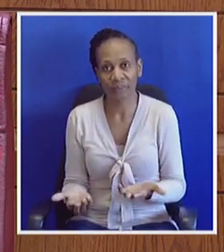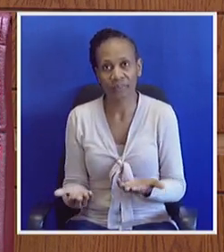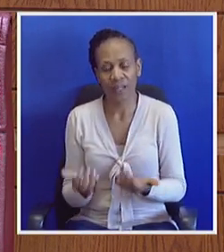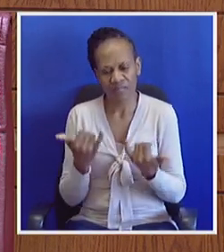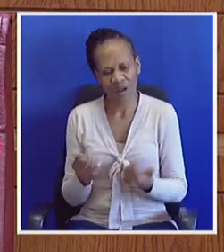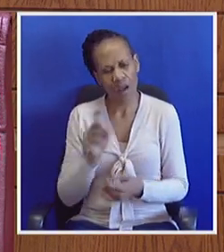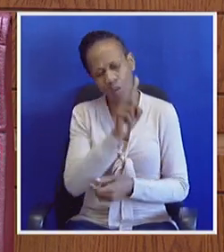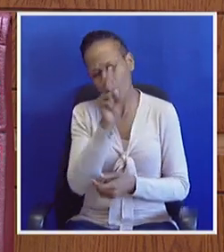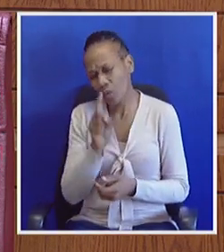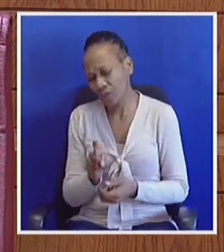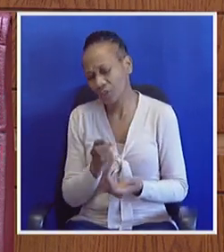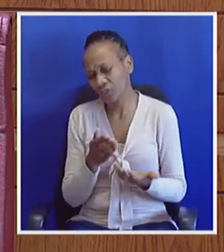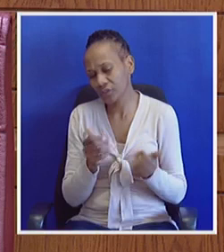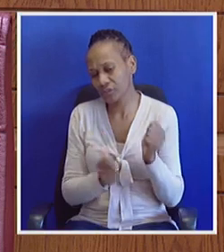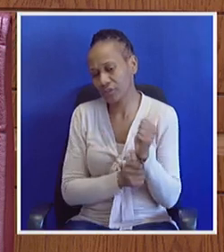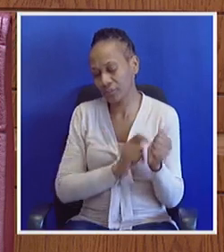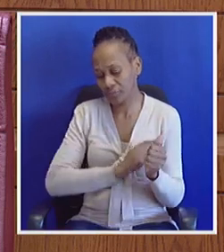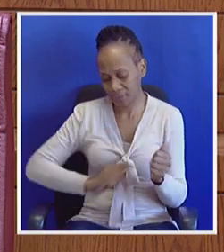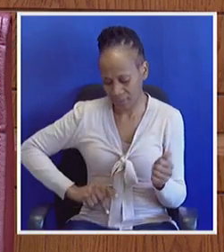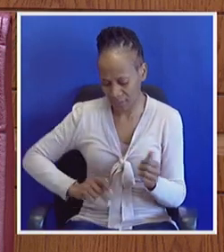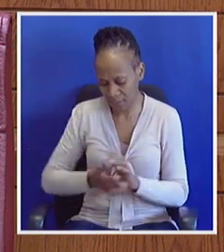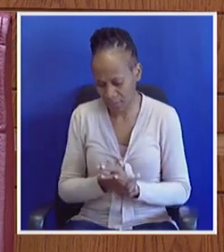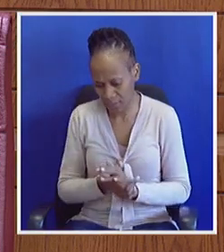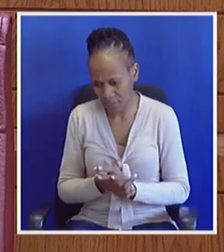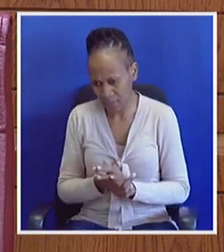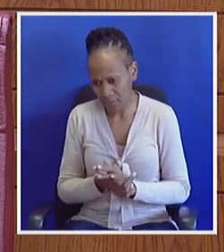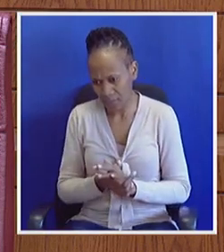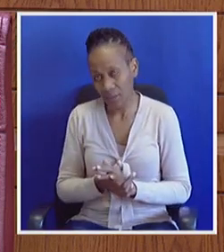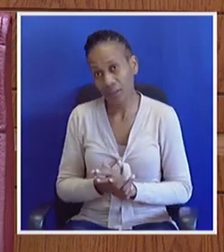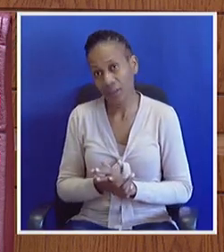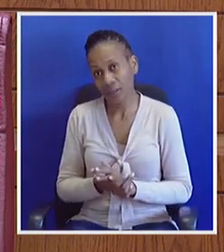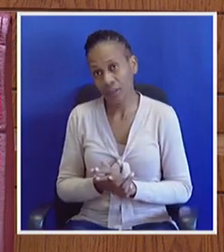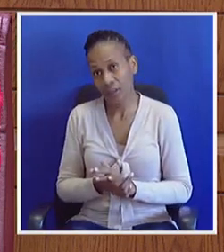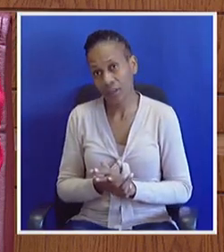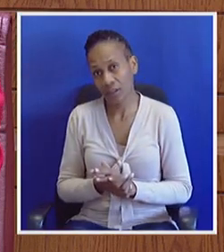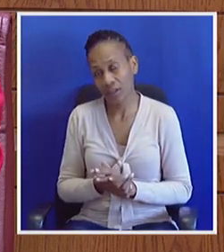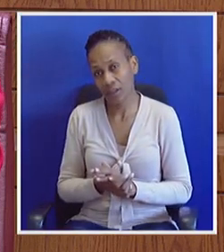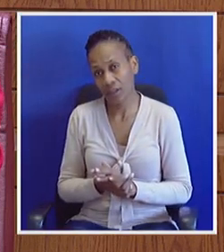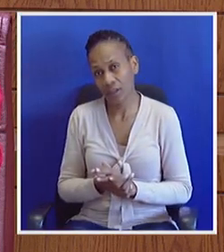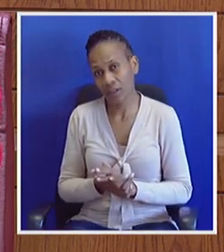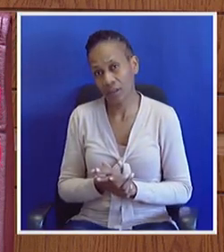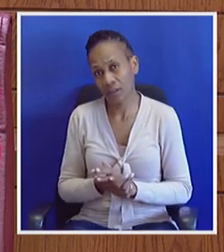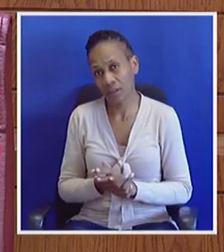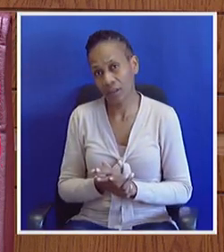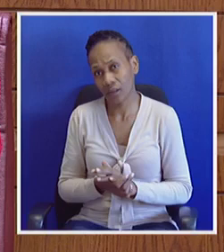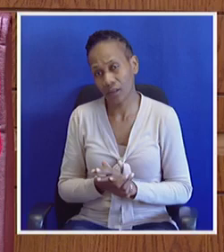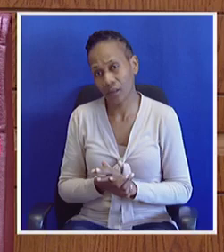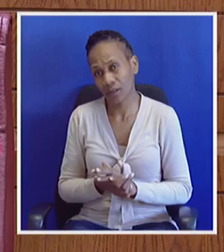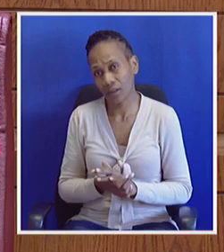Honorable Deputy President, is that what do you think will be the impact on your personal